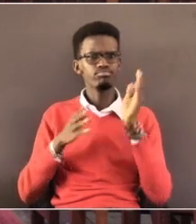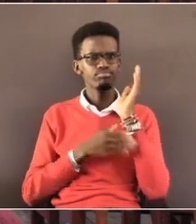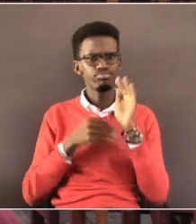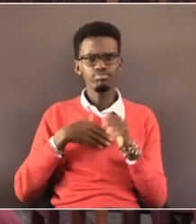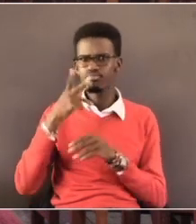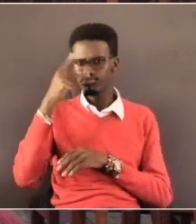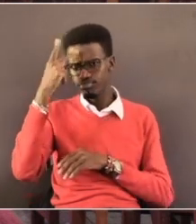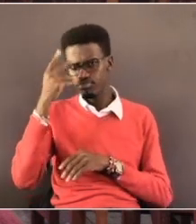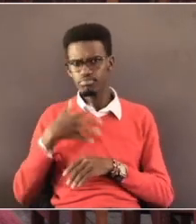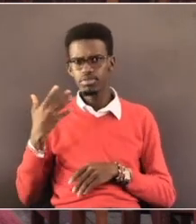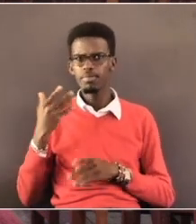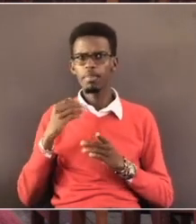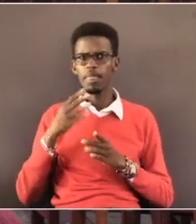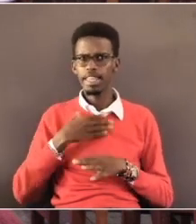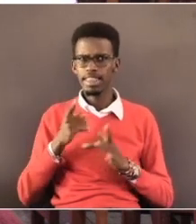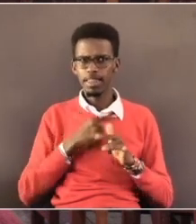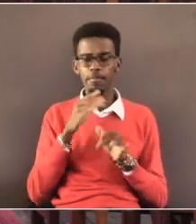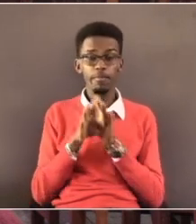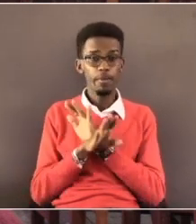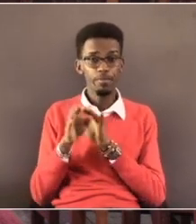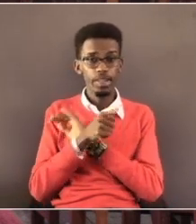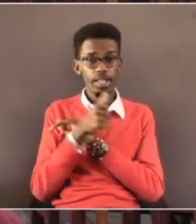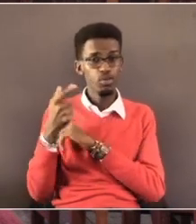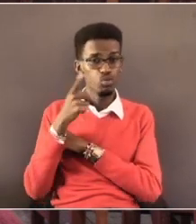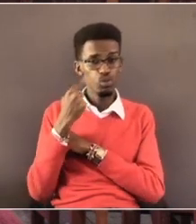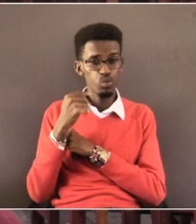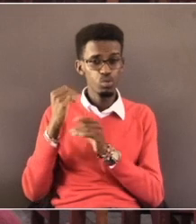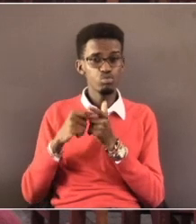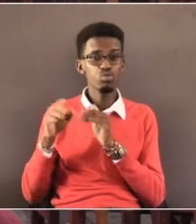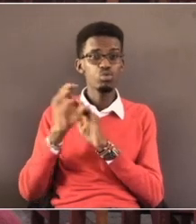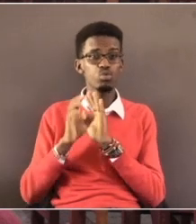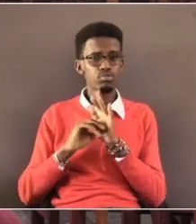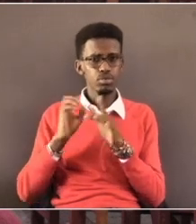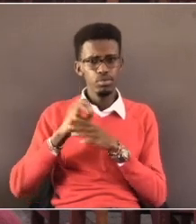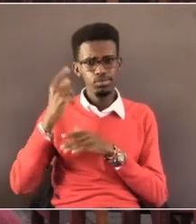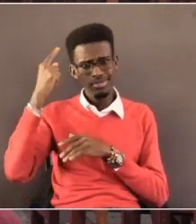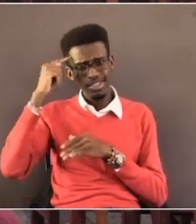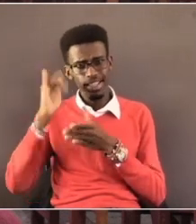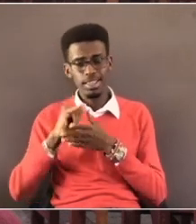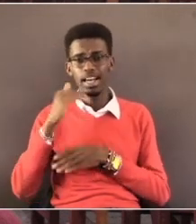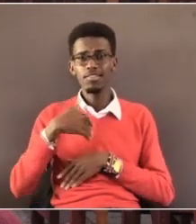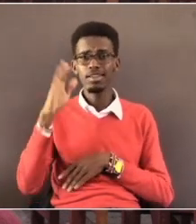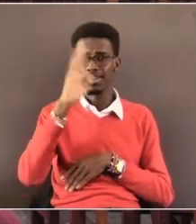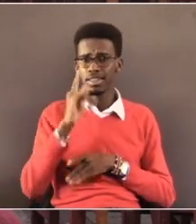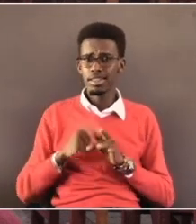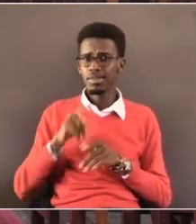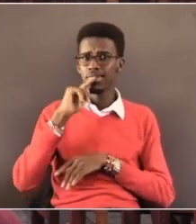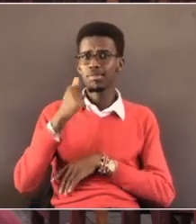parents and every other source of authority or figure of authority has ever cautioned